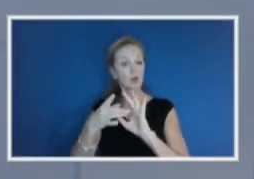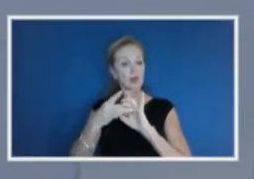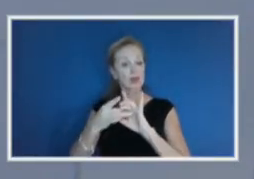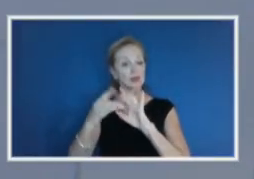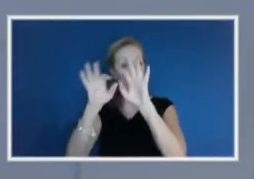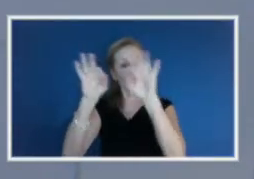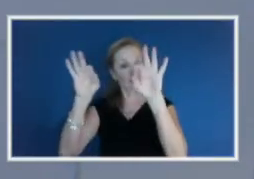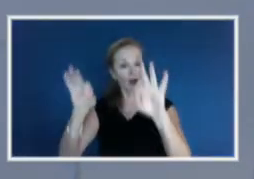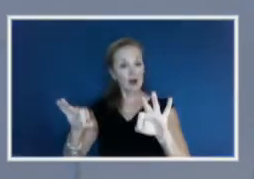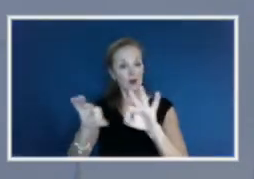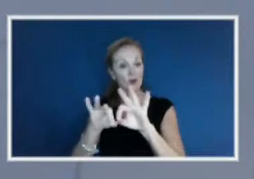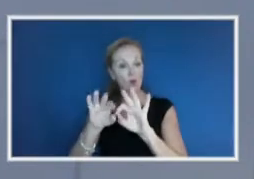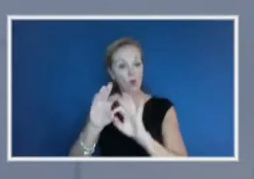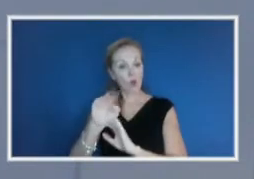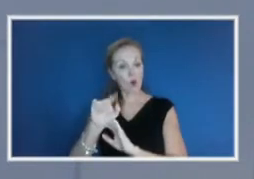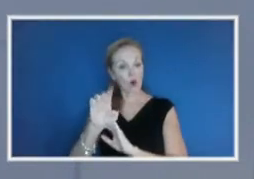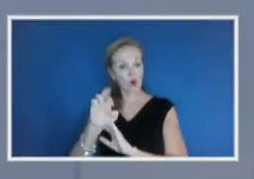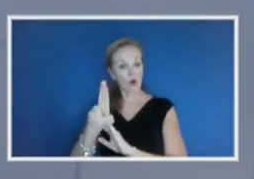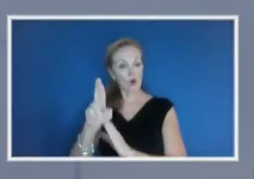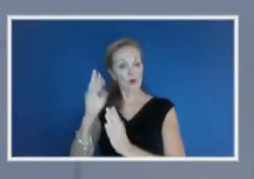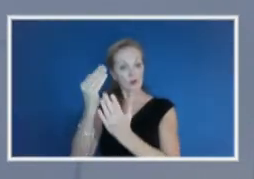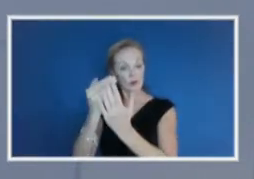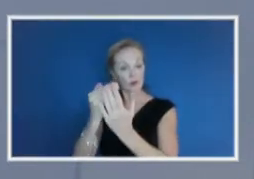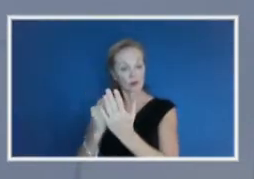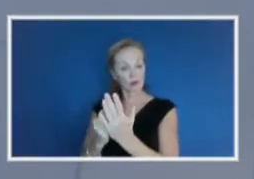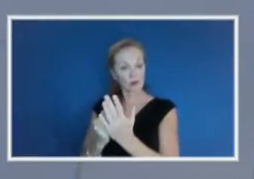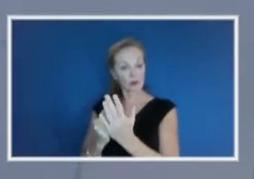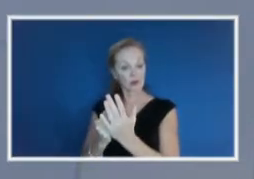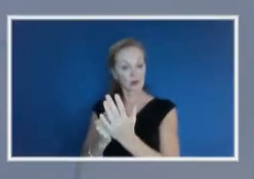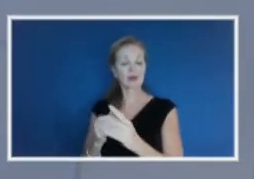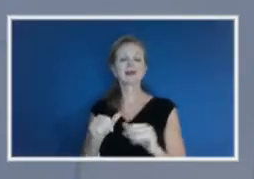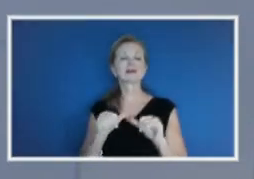is basically this, keep going at it, staff.